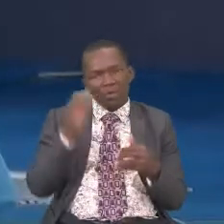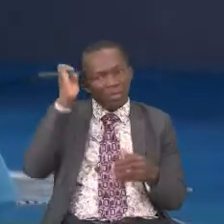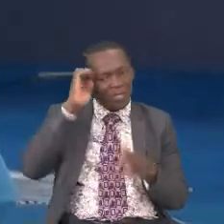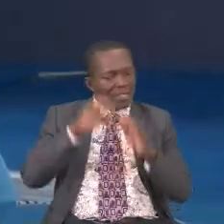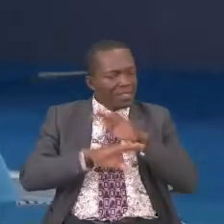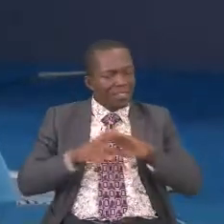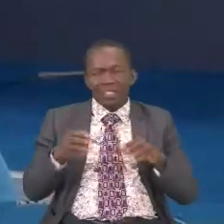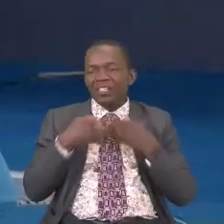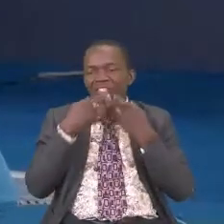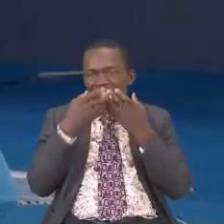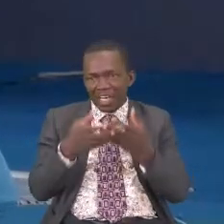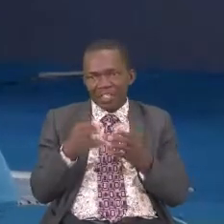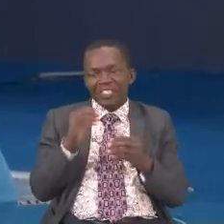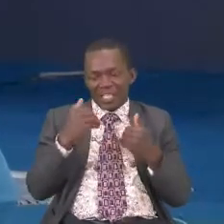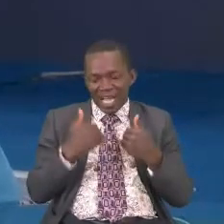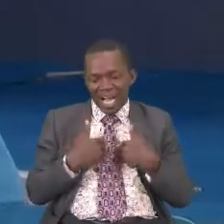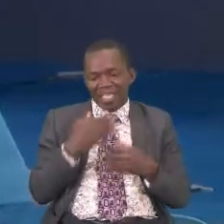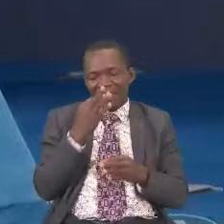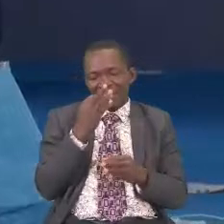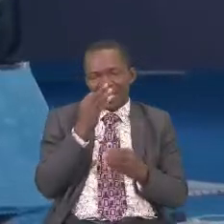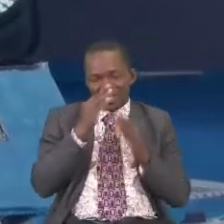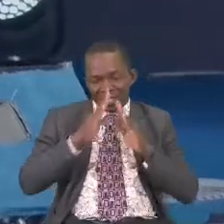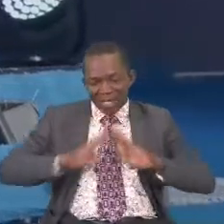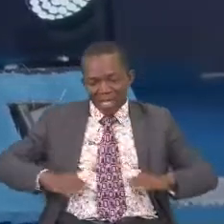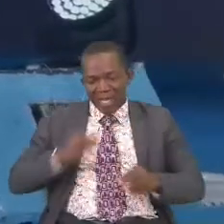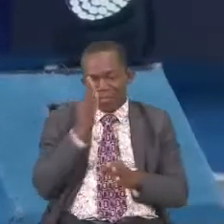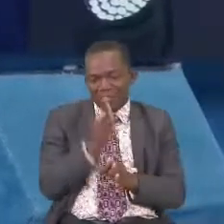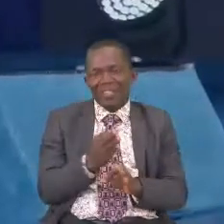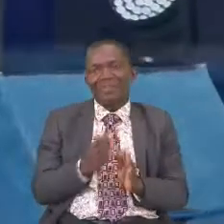had silent faith. There is